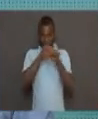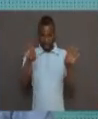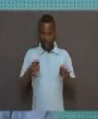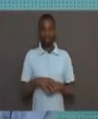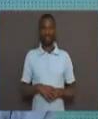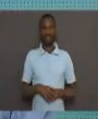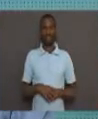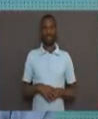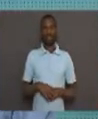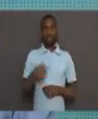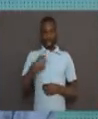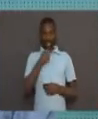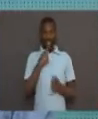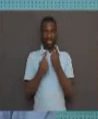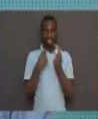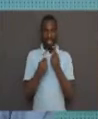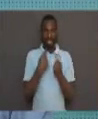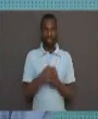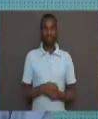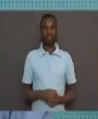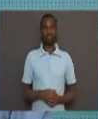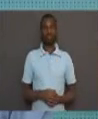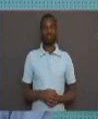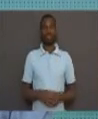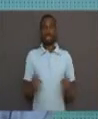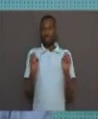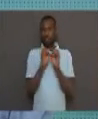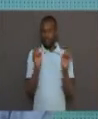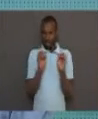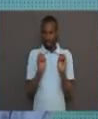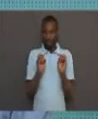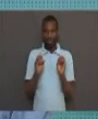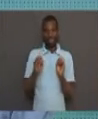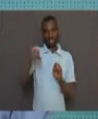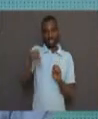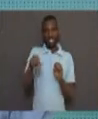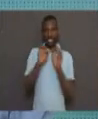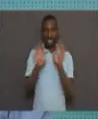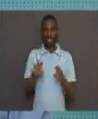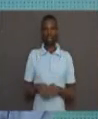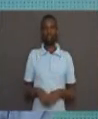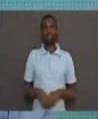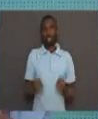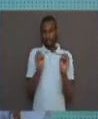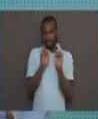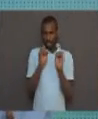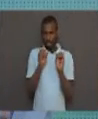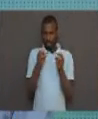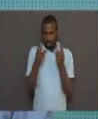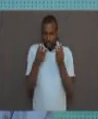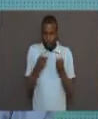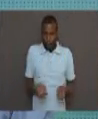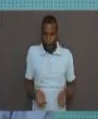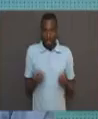As we have said, they have no charge and no mass,